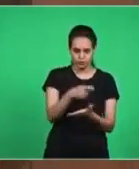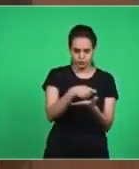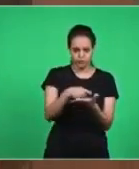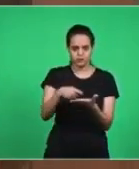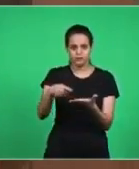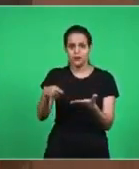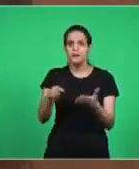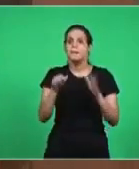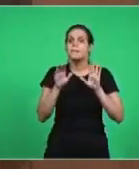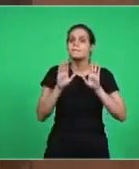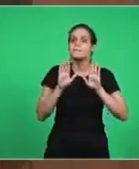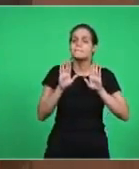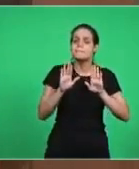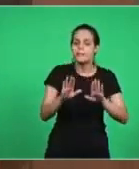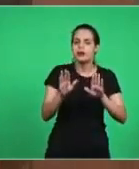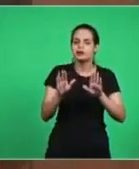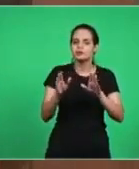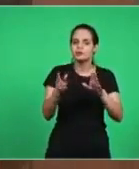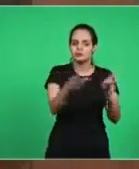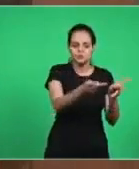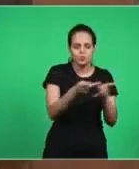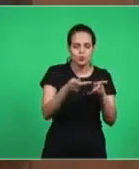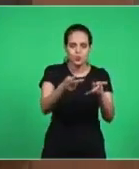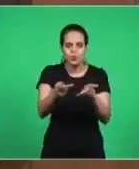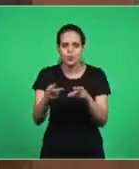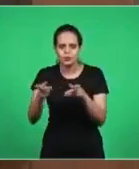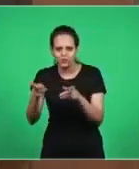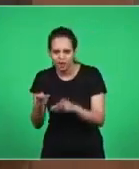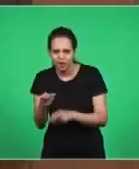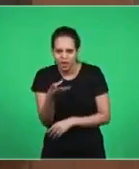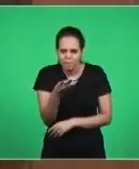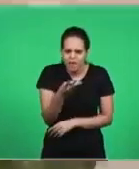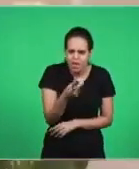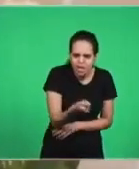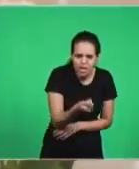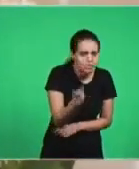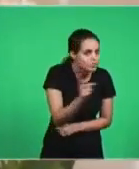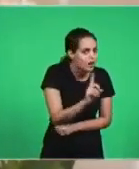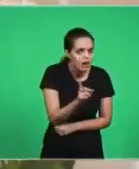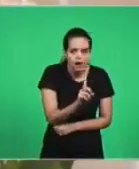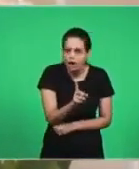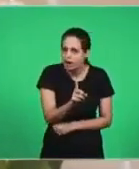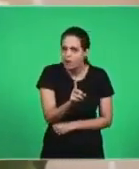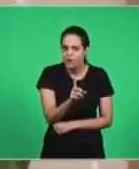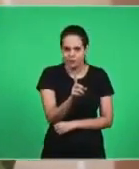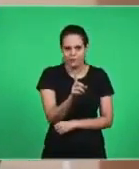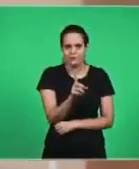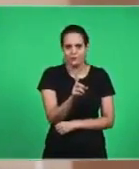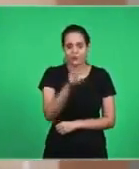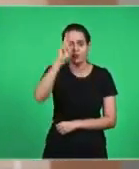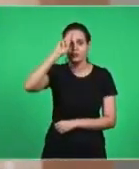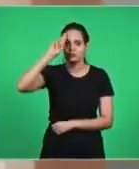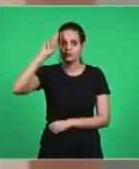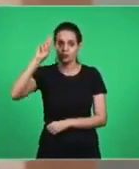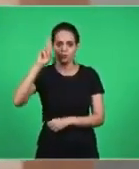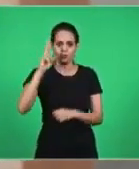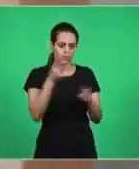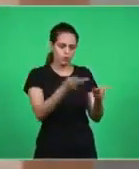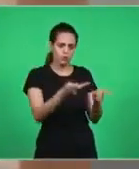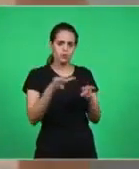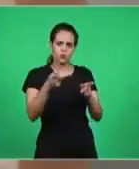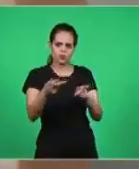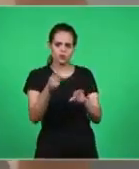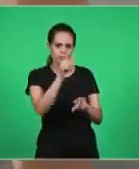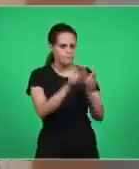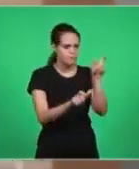writing about, and the guests were not worthy. My brother, there is an invitation that's being made in our midst,